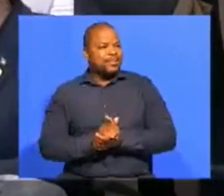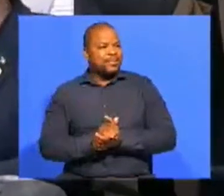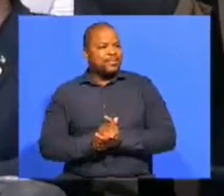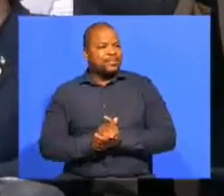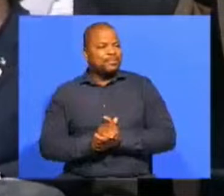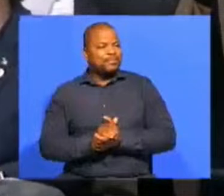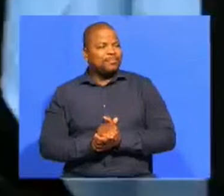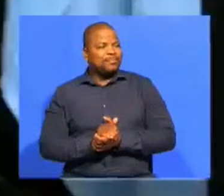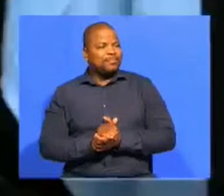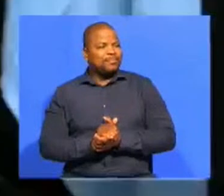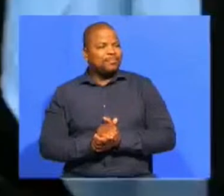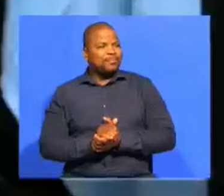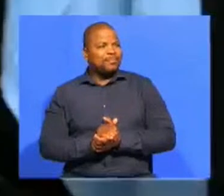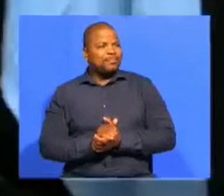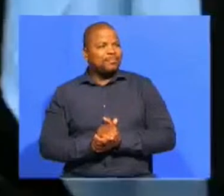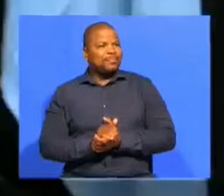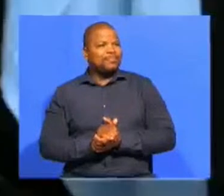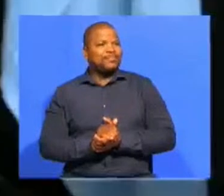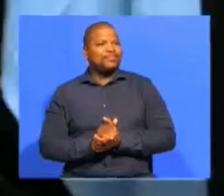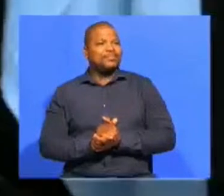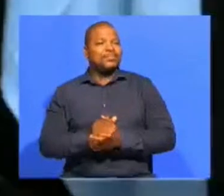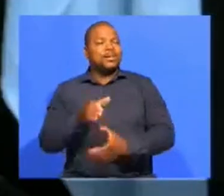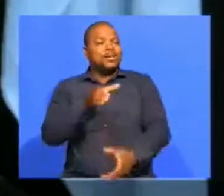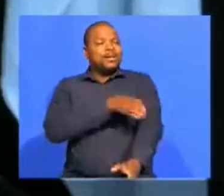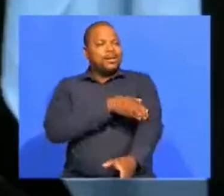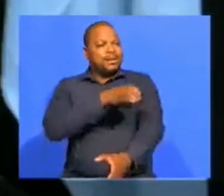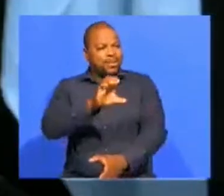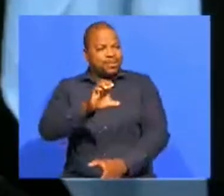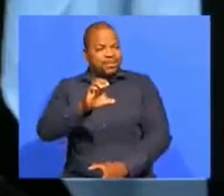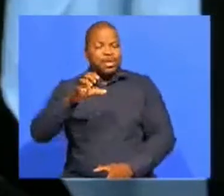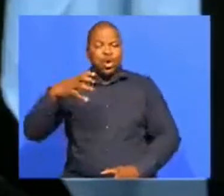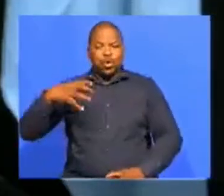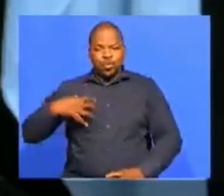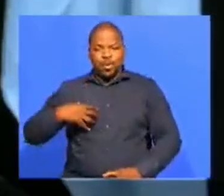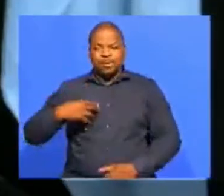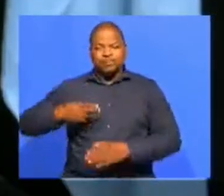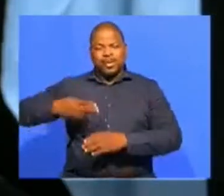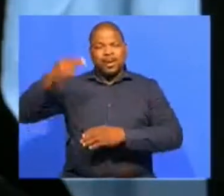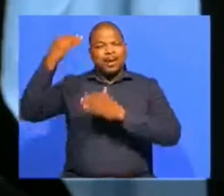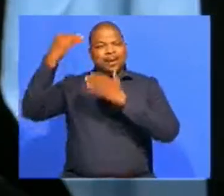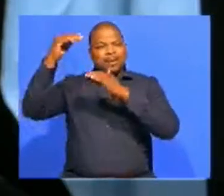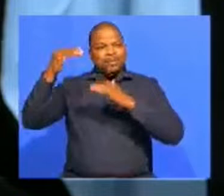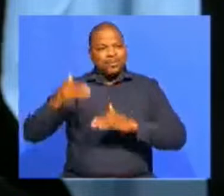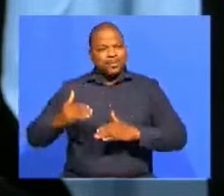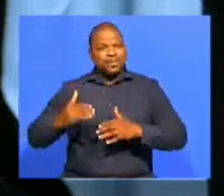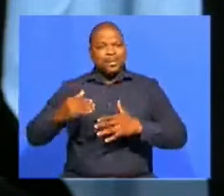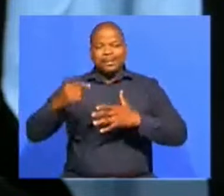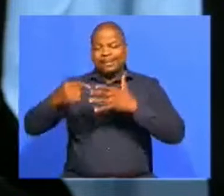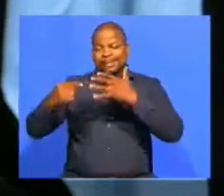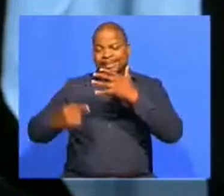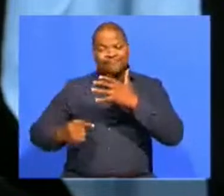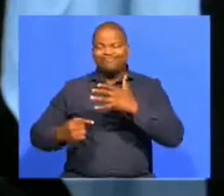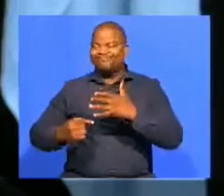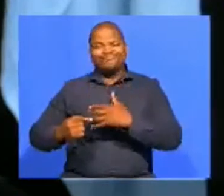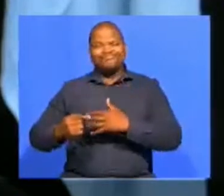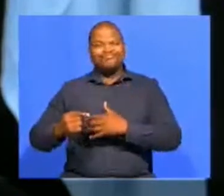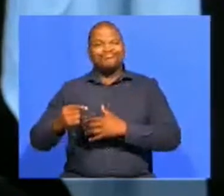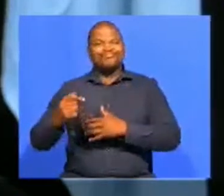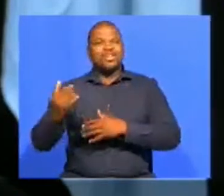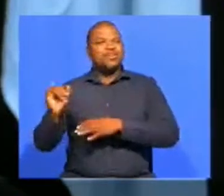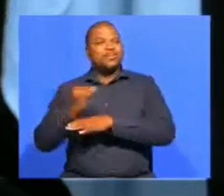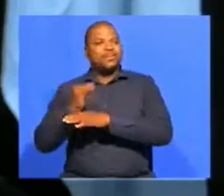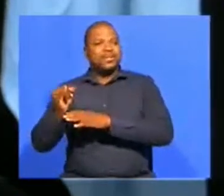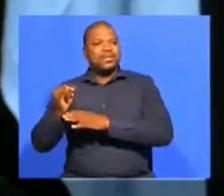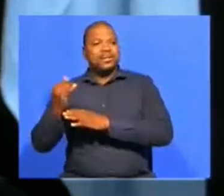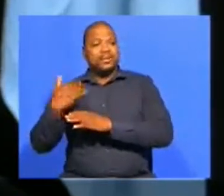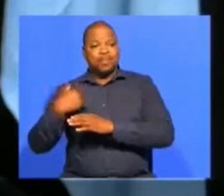in the involvement of females at the highest level. I don't want to speak with the other, in other industries